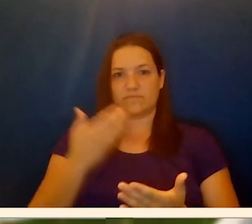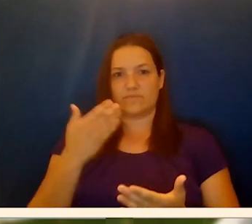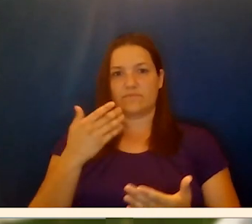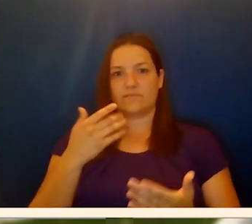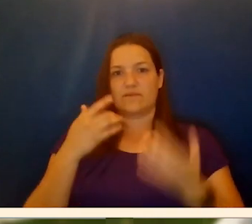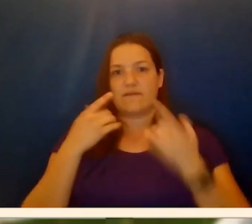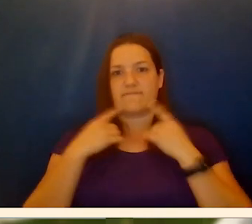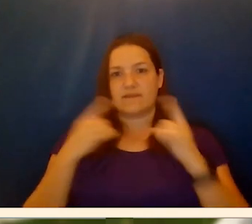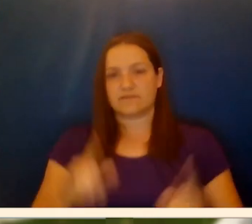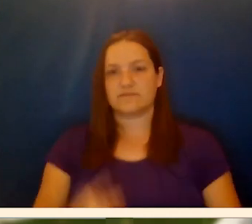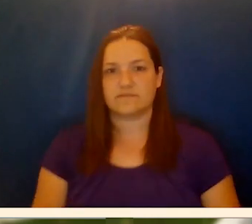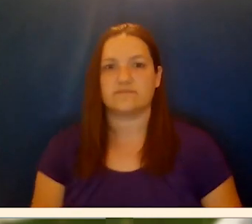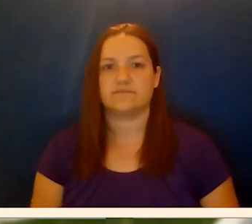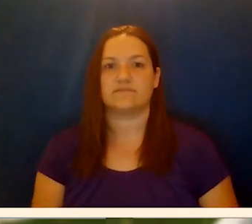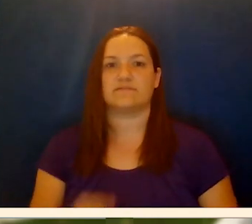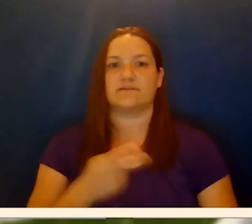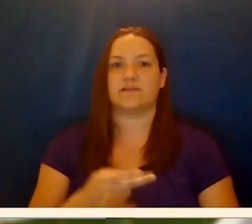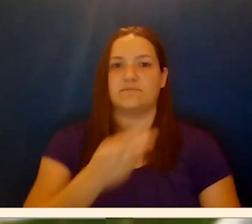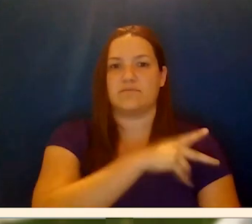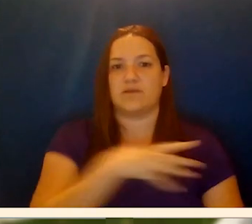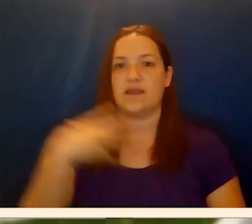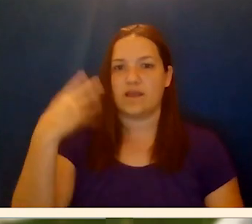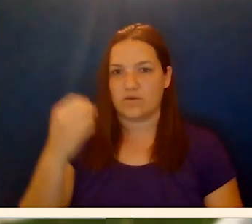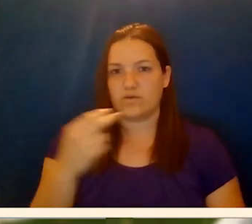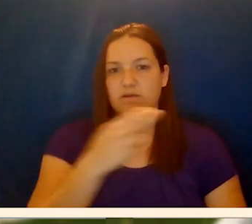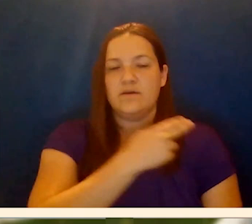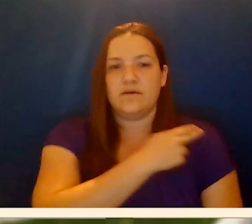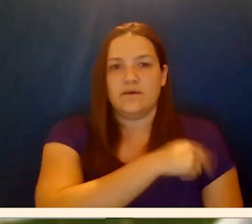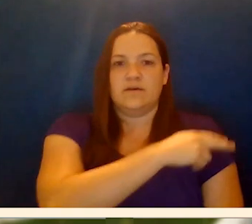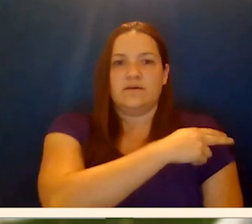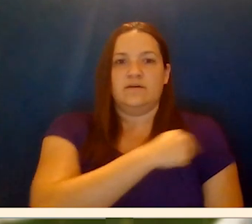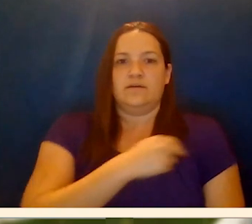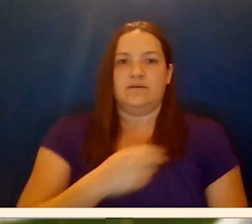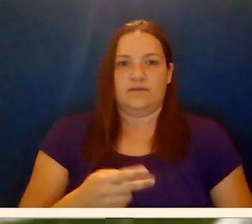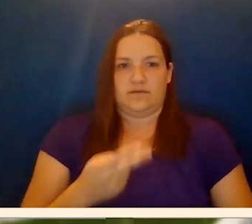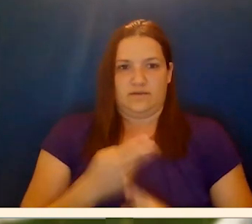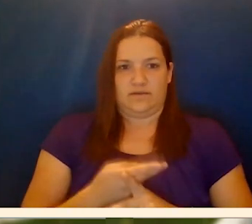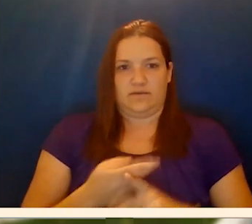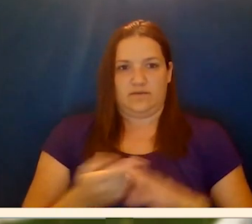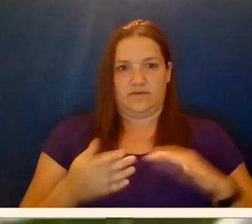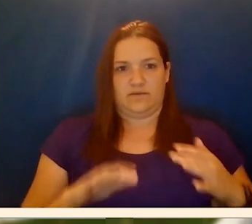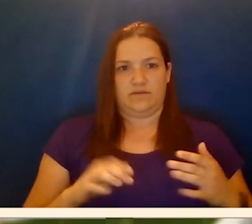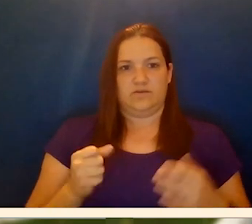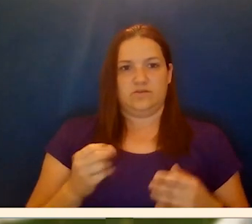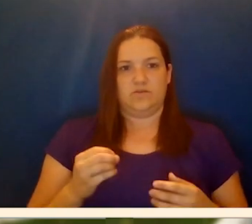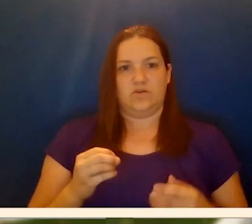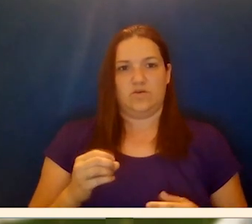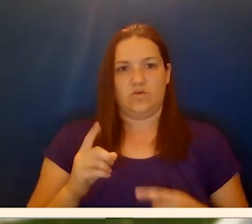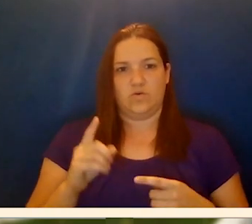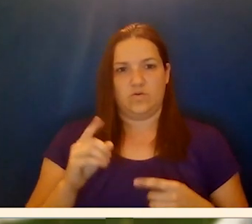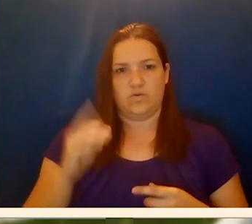of the hospital and keeping them from dying. Okay, so Chad, wouldn't the 13% in your patient vaccination